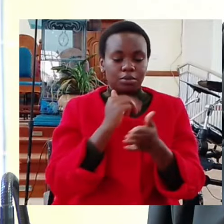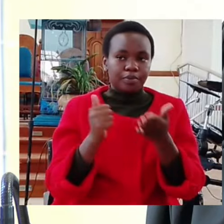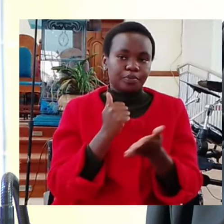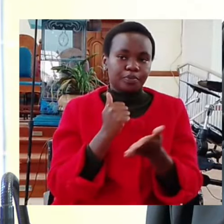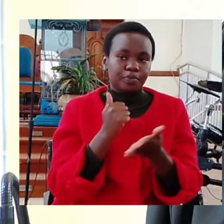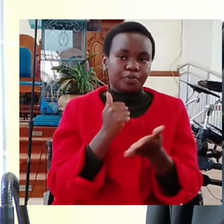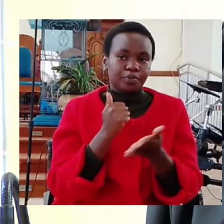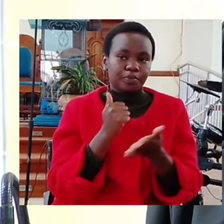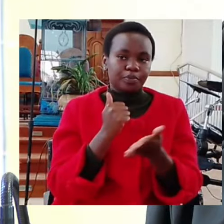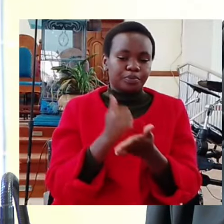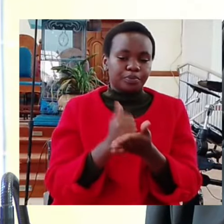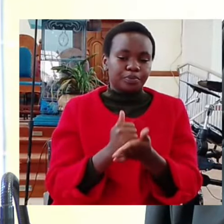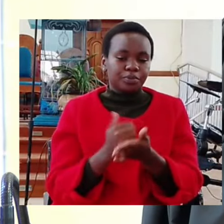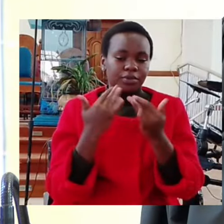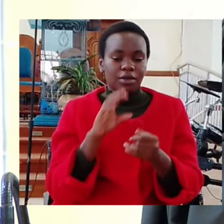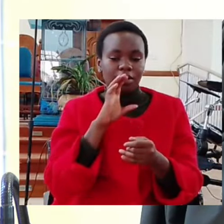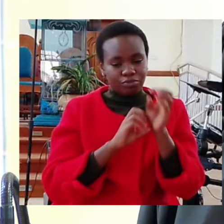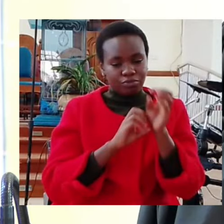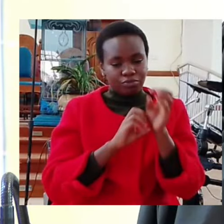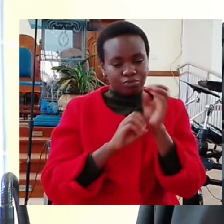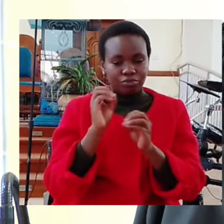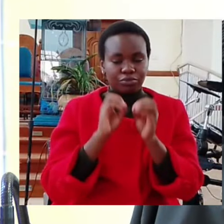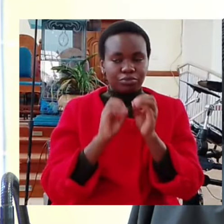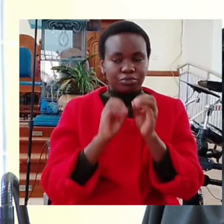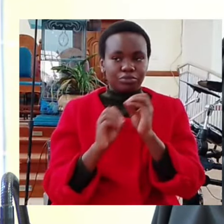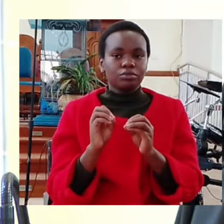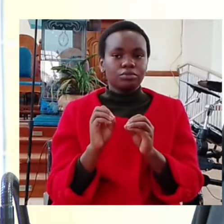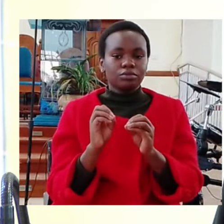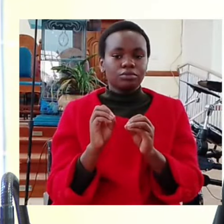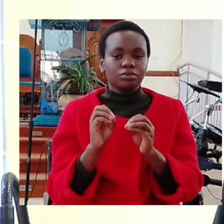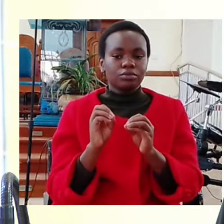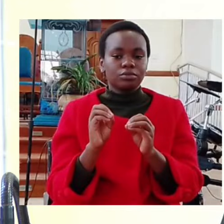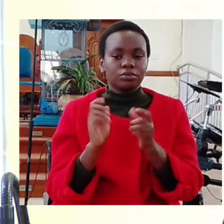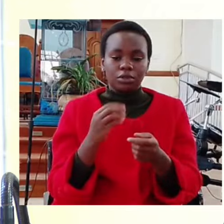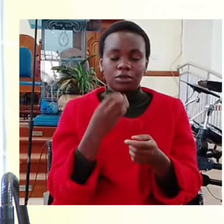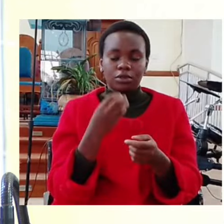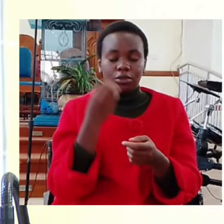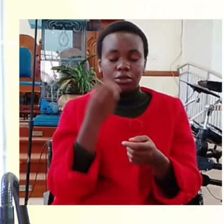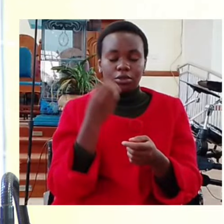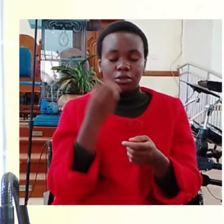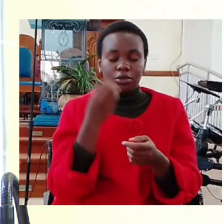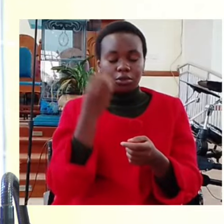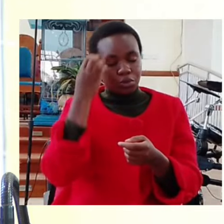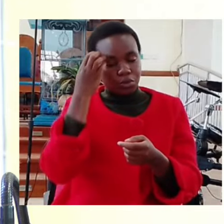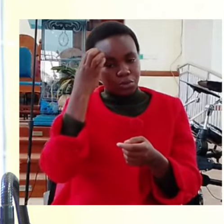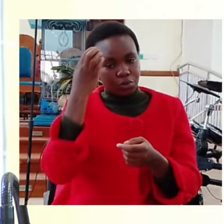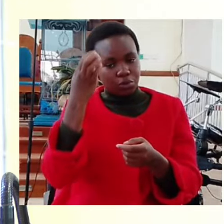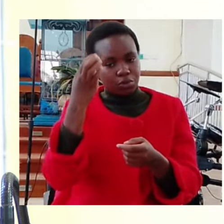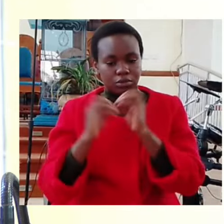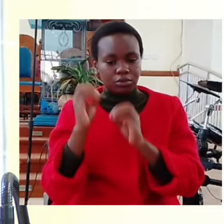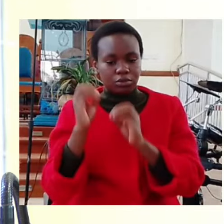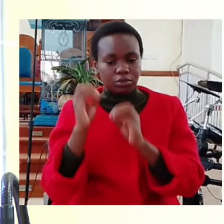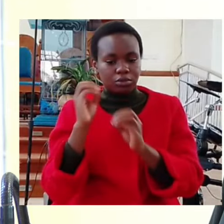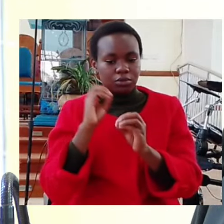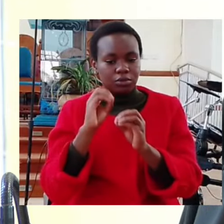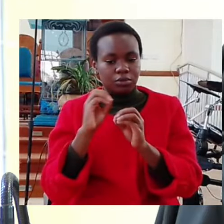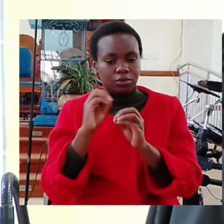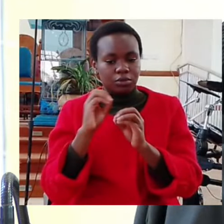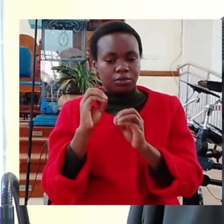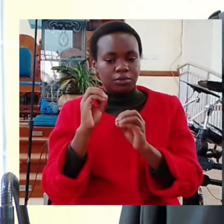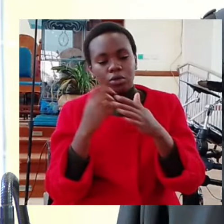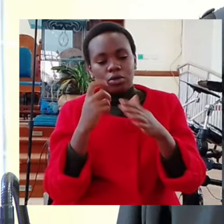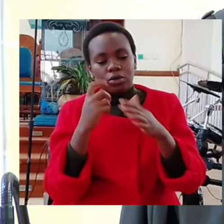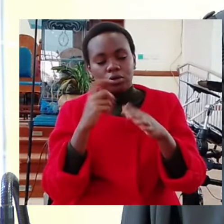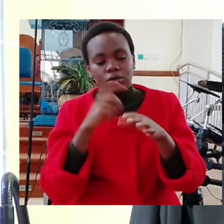waruma njohi yake kwe handu waigate ni muremi. No, gigituika hede shio the mahoe ini oroiga. Mwathani, kai dago